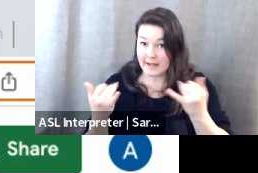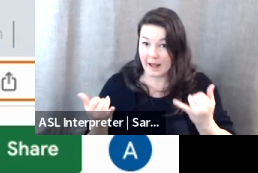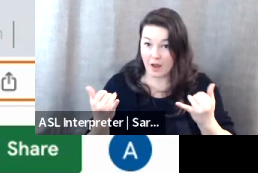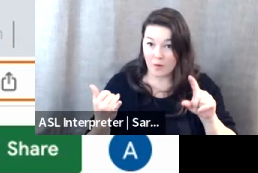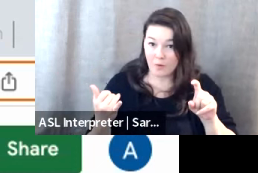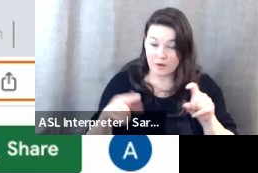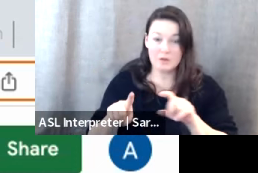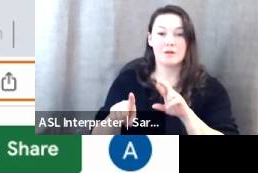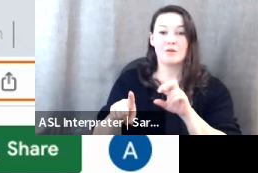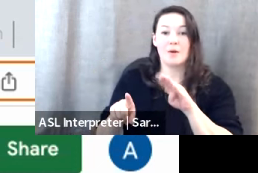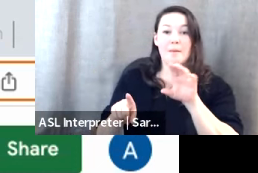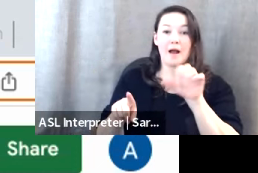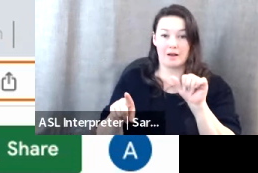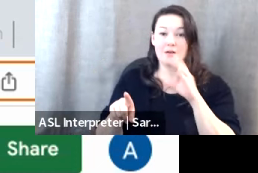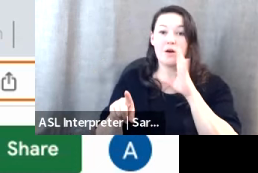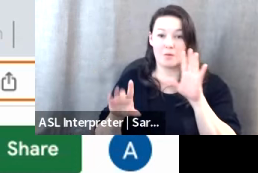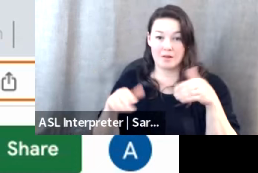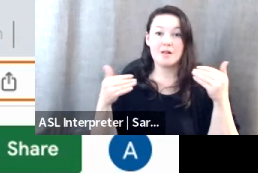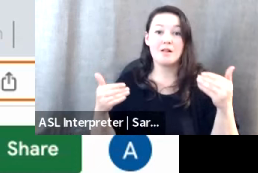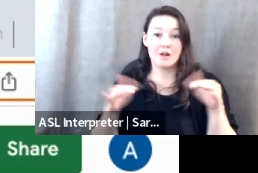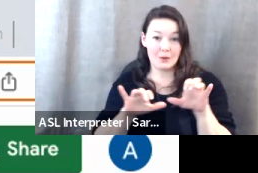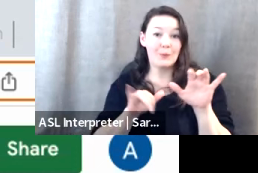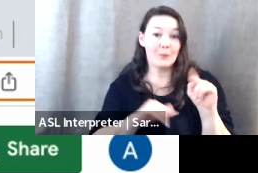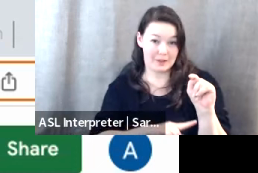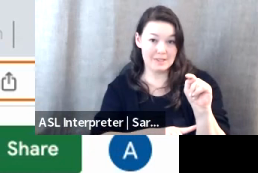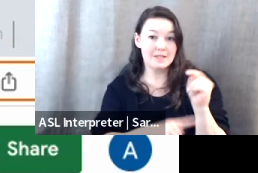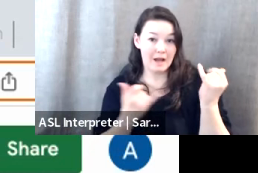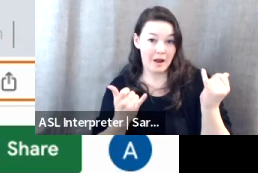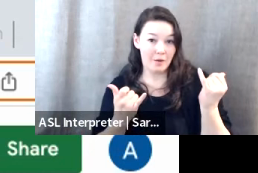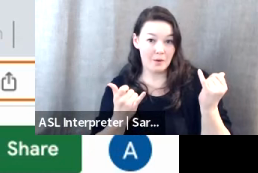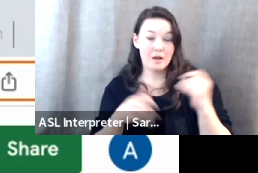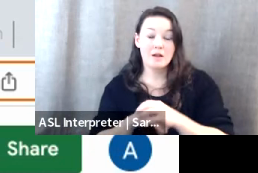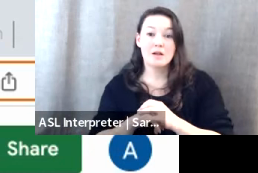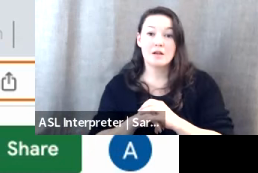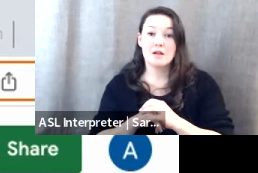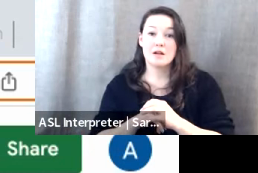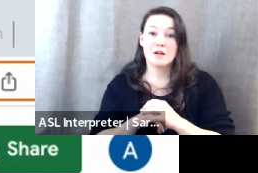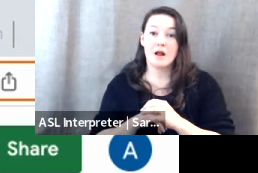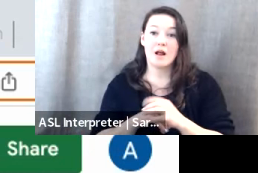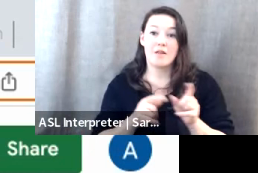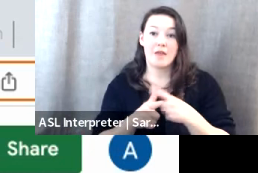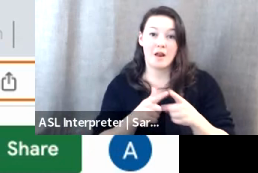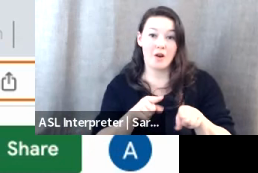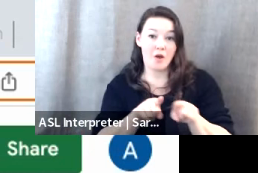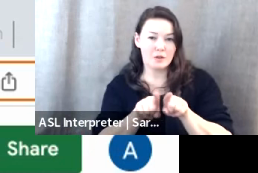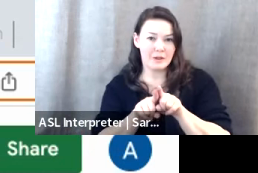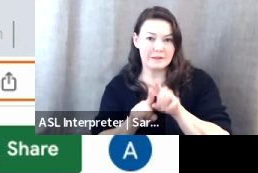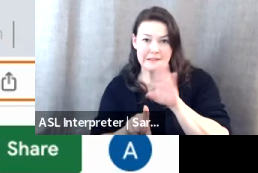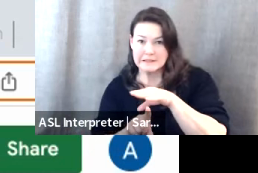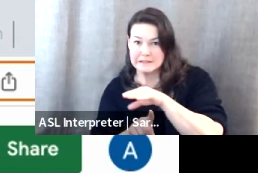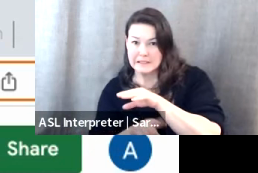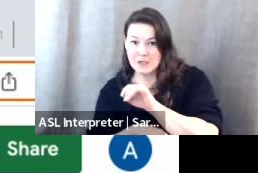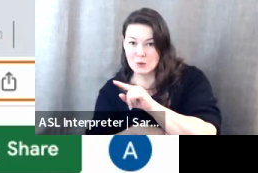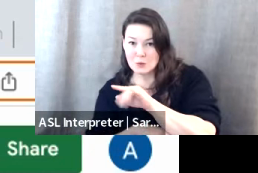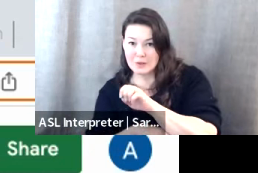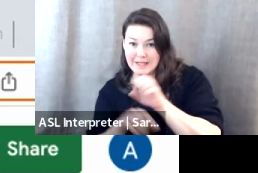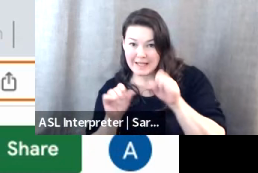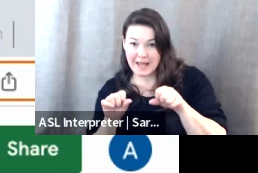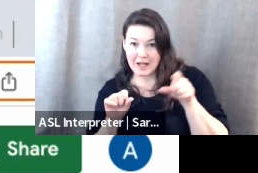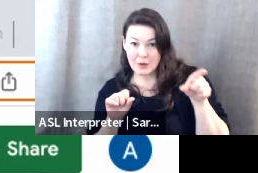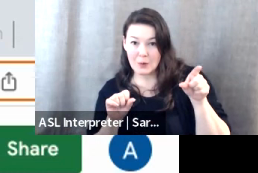going to do that. And I was just going to side chat, Julie, if you could type in real quick